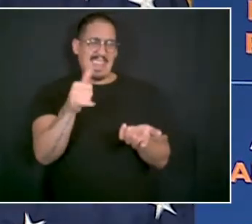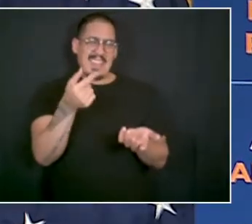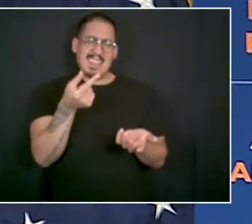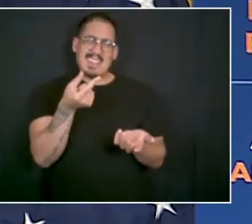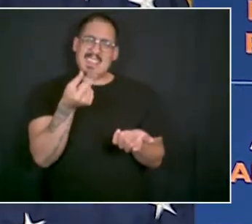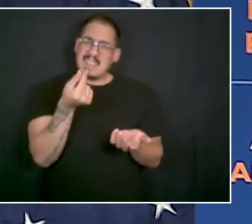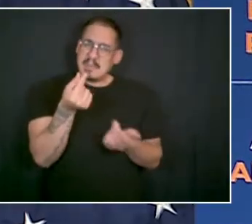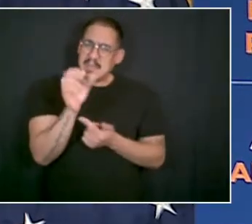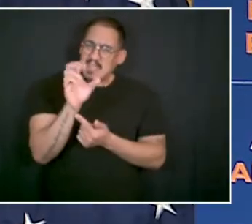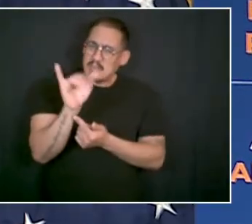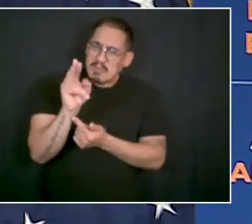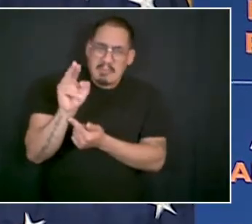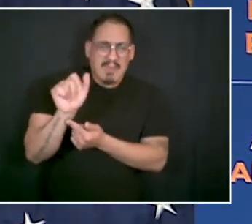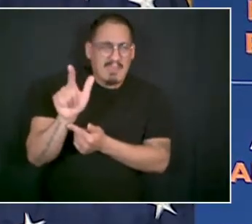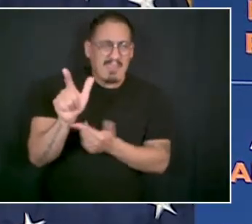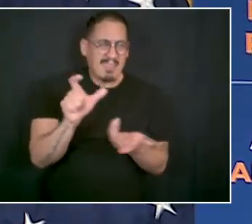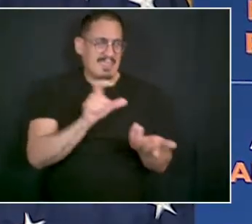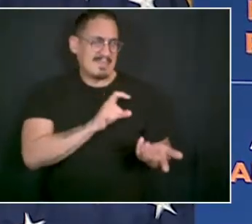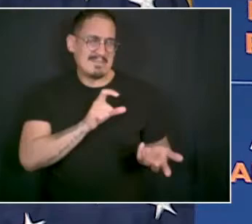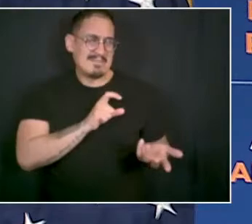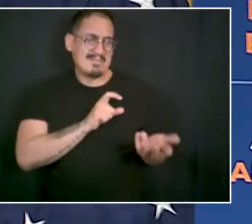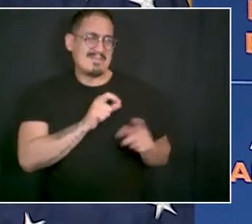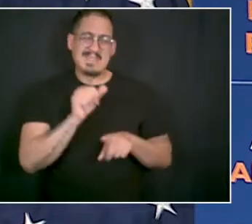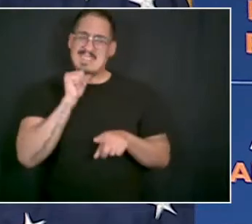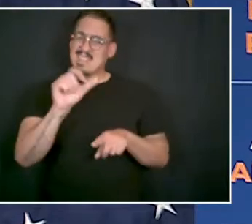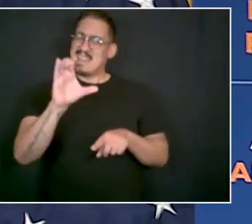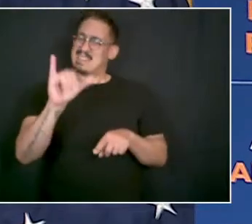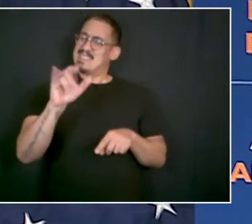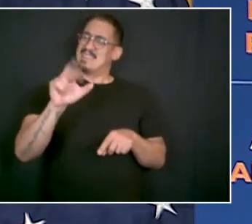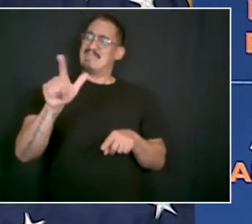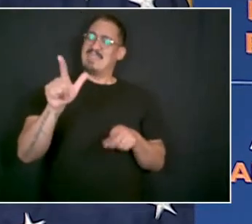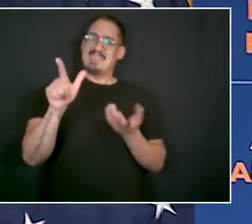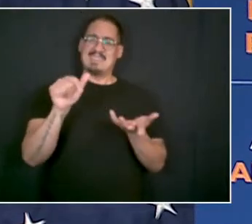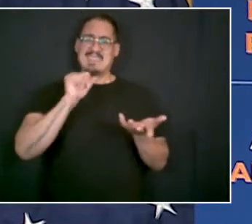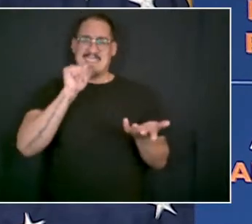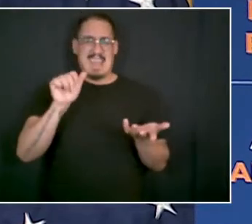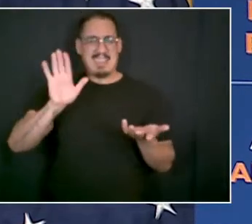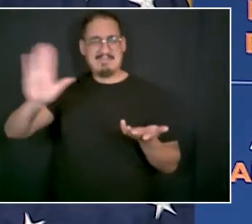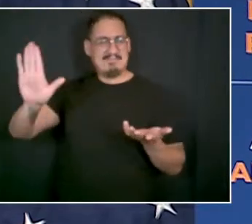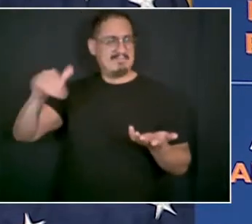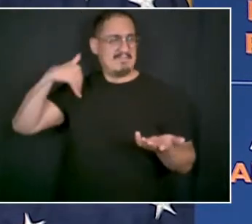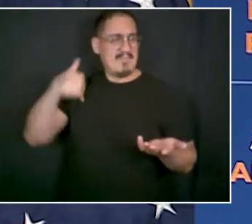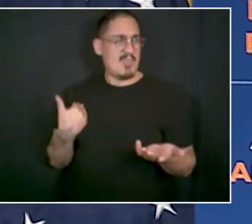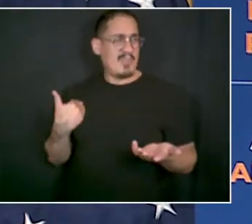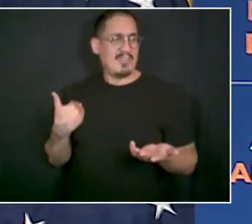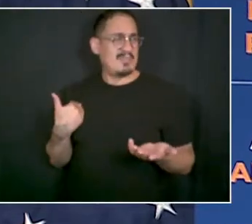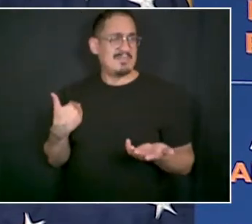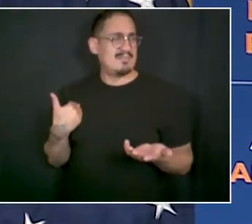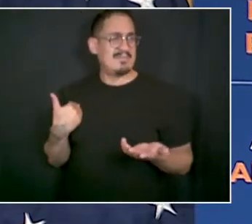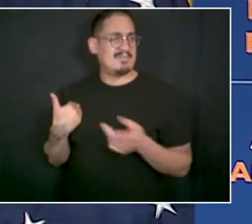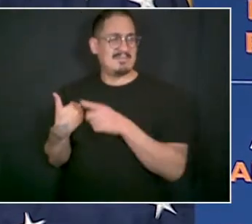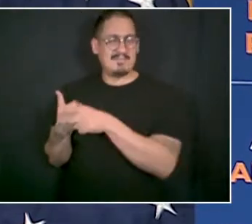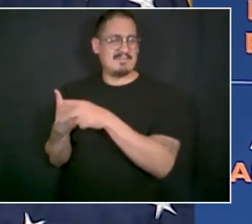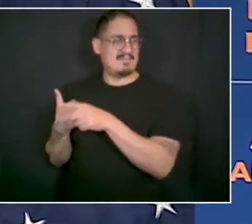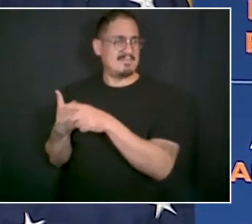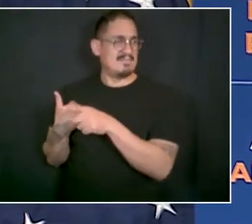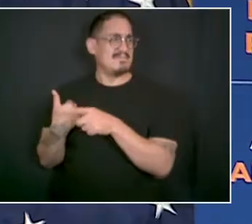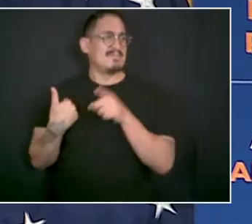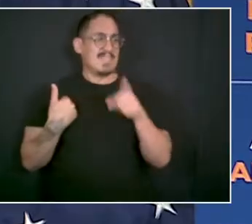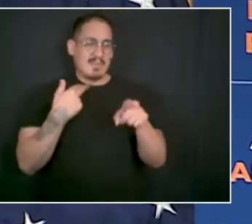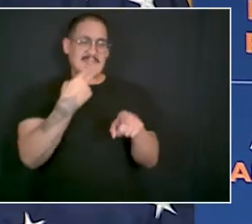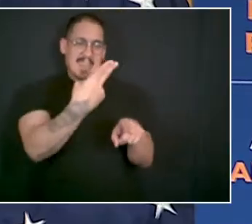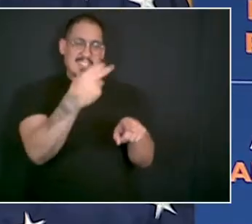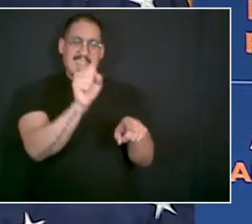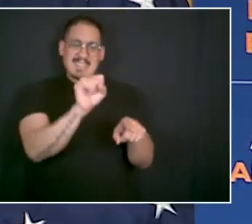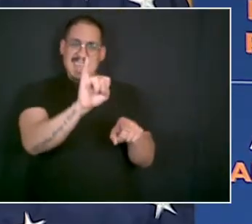charges by HSI, and it wasn't ICE officers, it was specifically HSI. Yeah. And It's just very perplexing because there's nothing